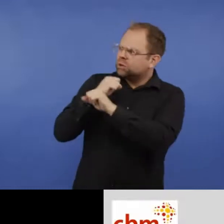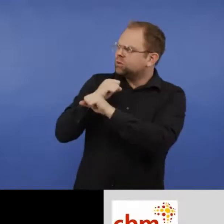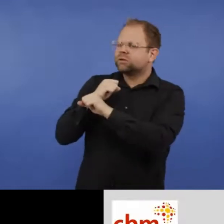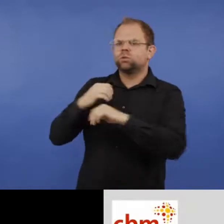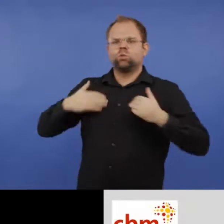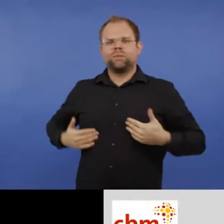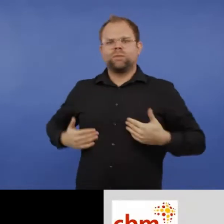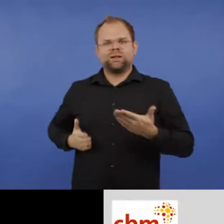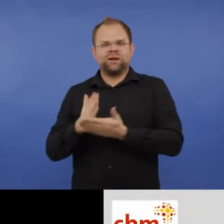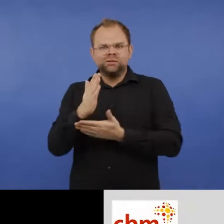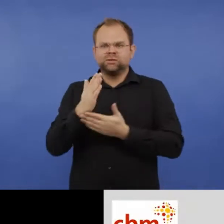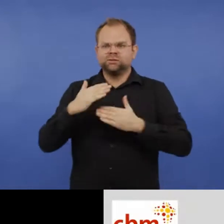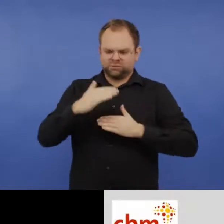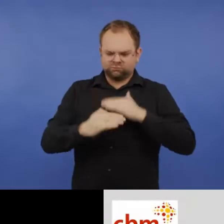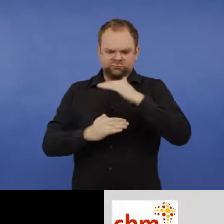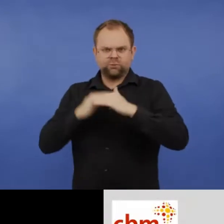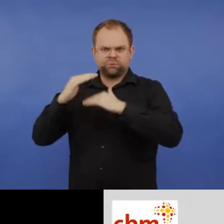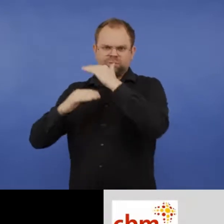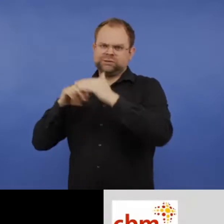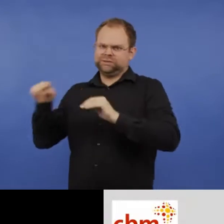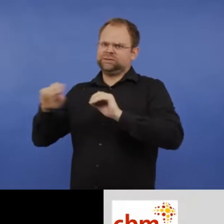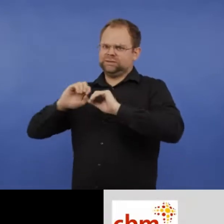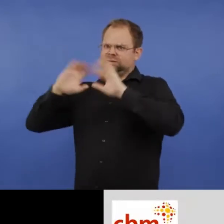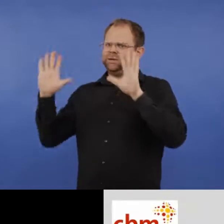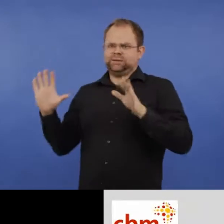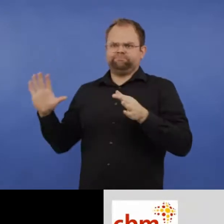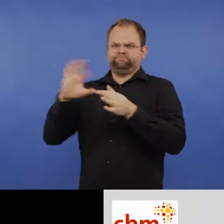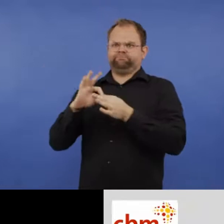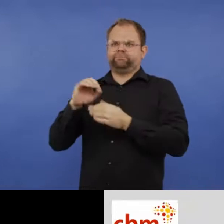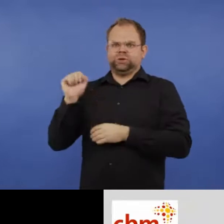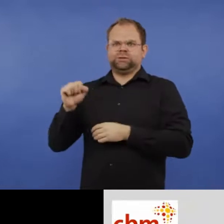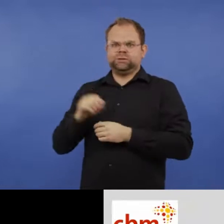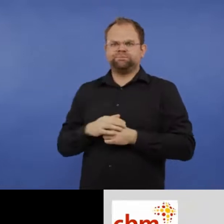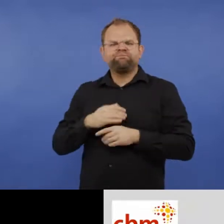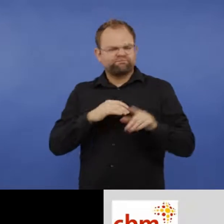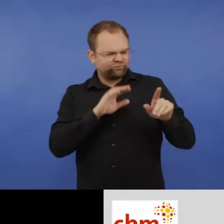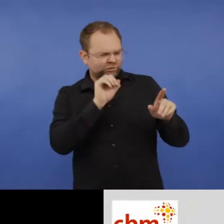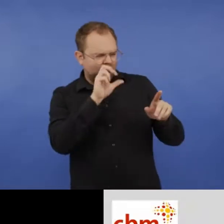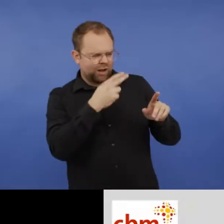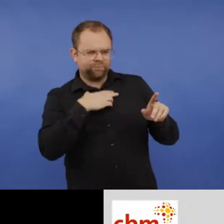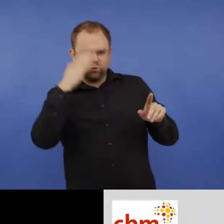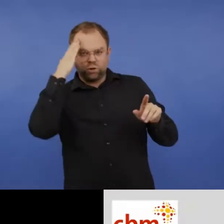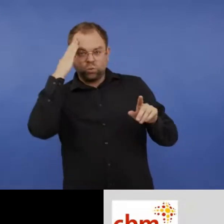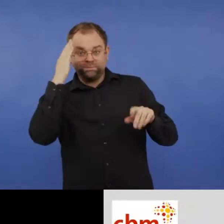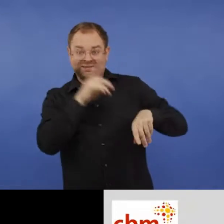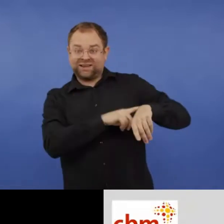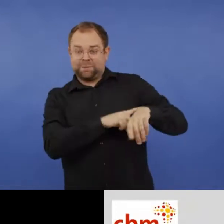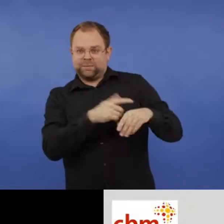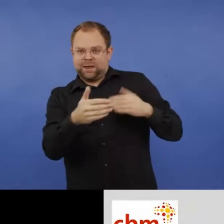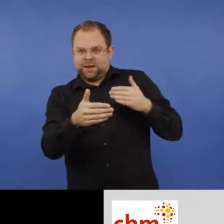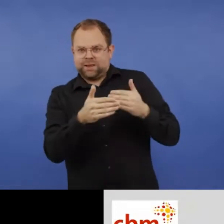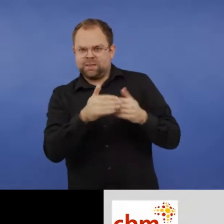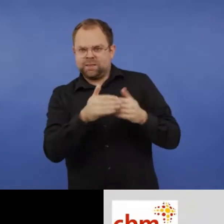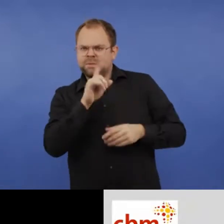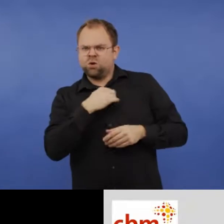two questions before we ask Ellen to sum up? Thank you so much, Gerard, and thanks to our panelists. I'm just having a look through